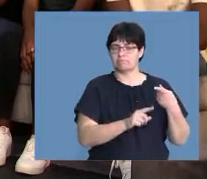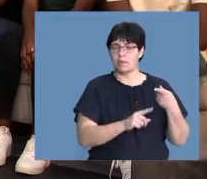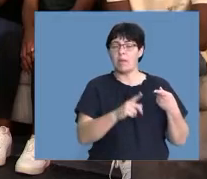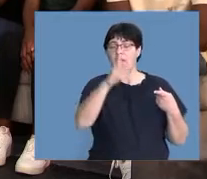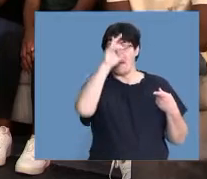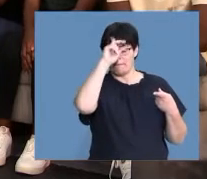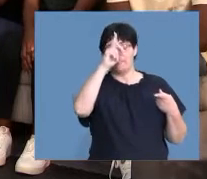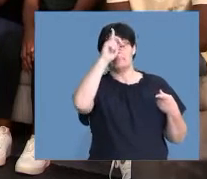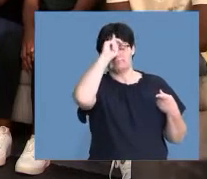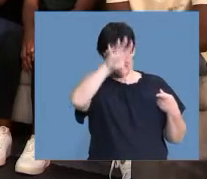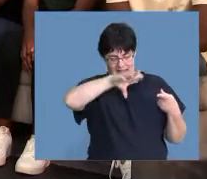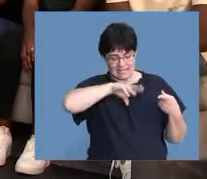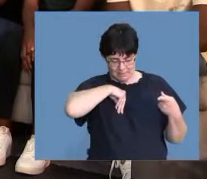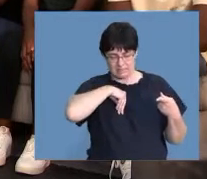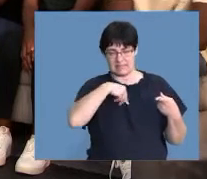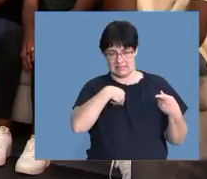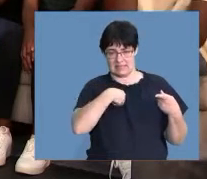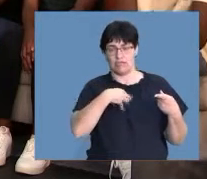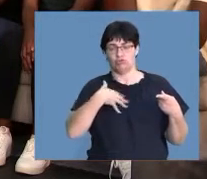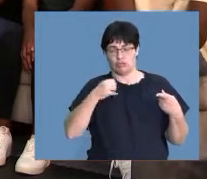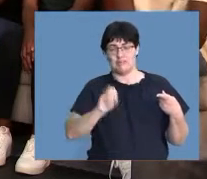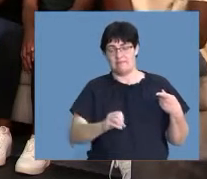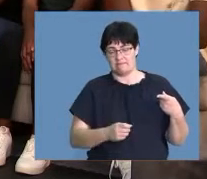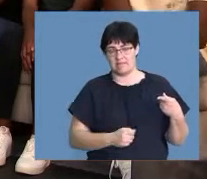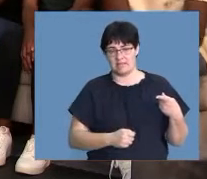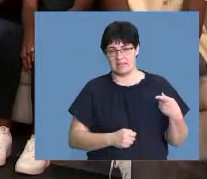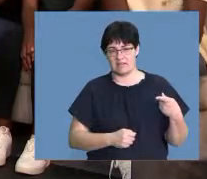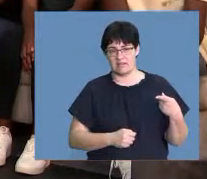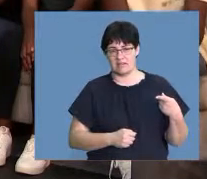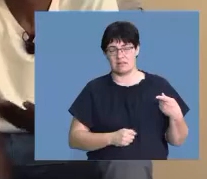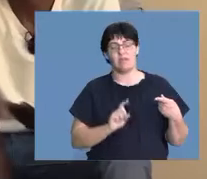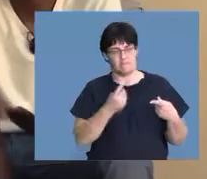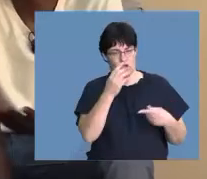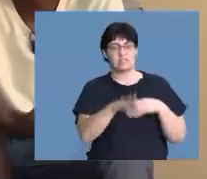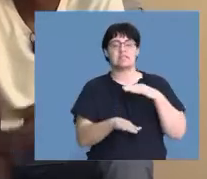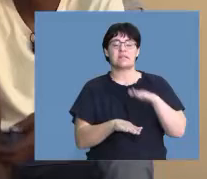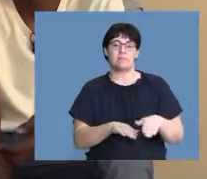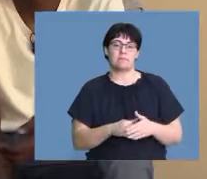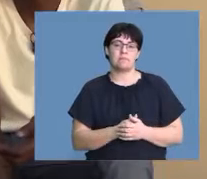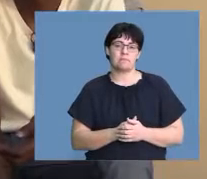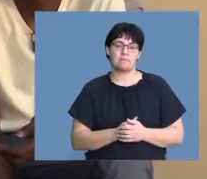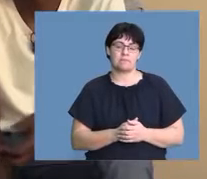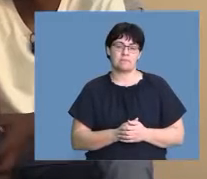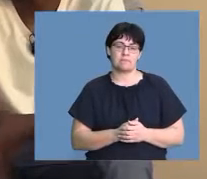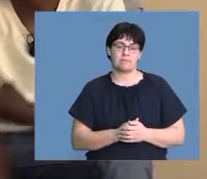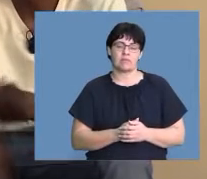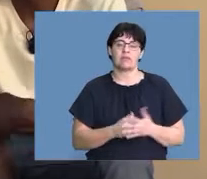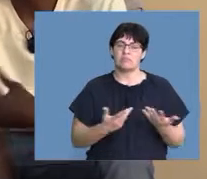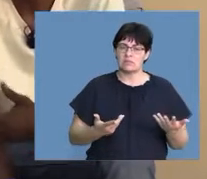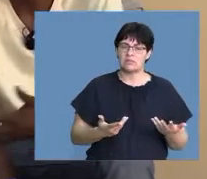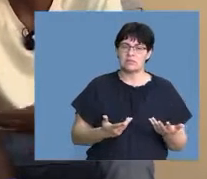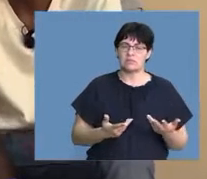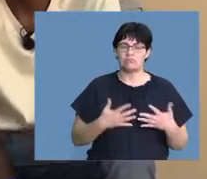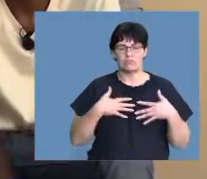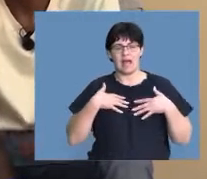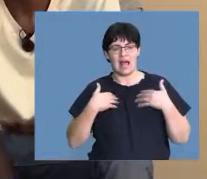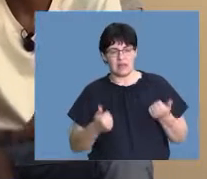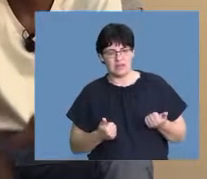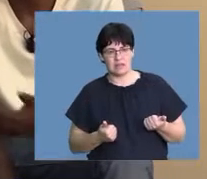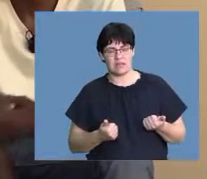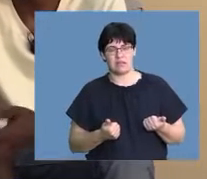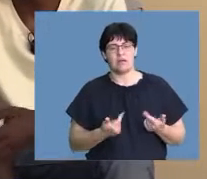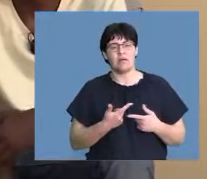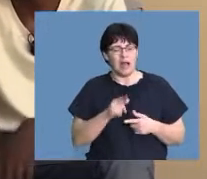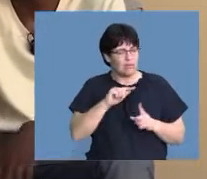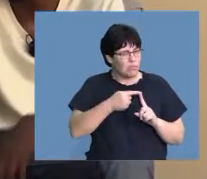acknowledge. Yeah. Yeah. Yeah. I think that will be the first step, and that's more or less helping yourself at that point